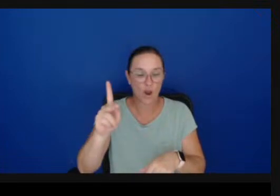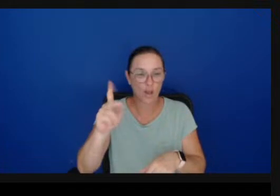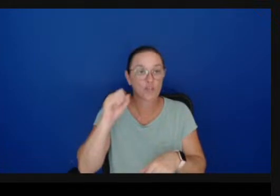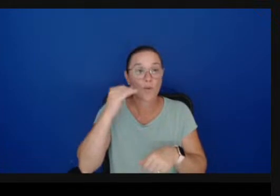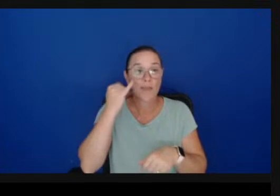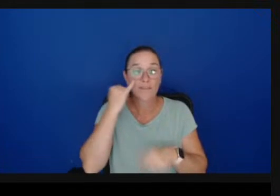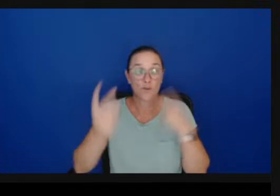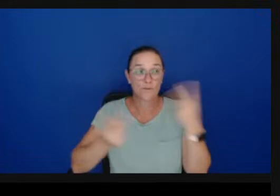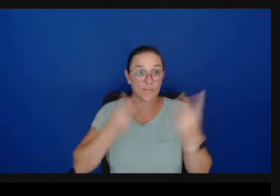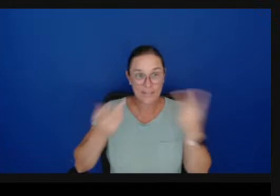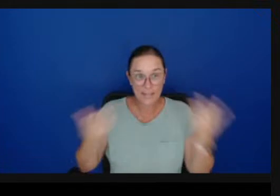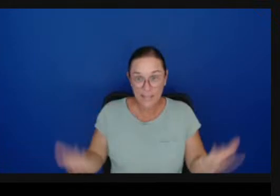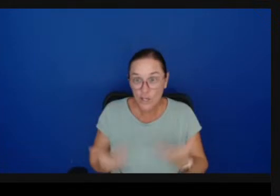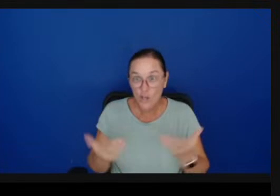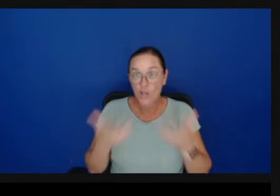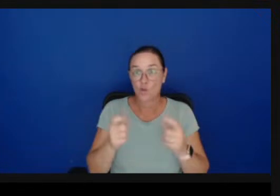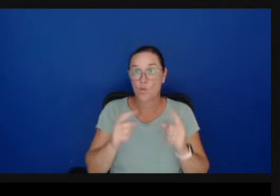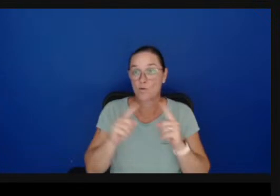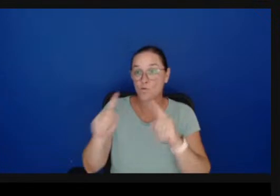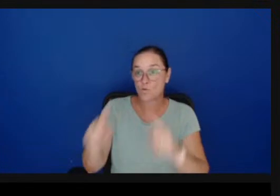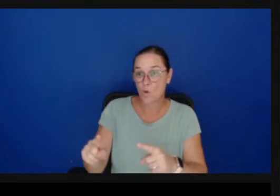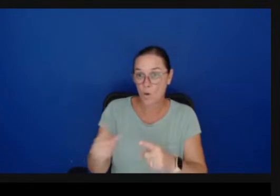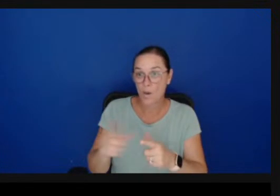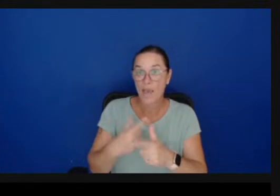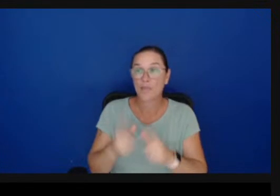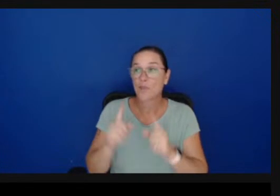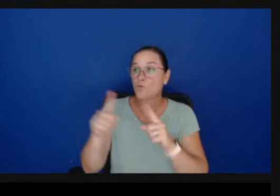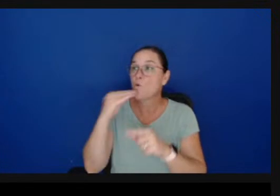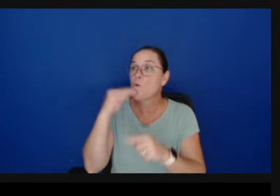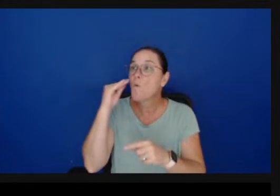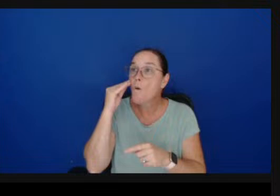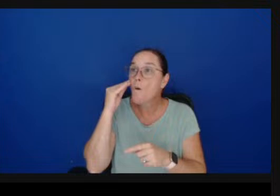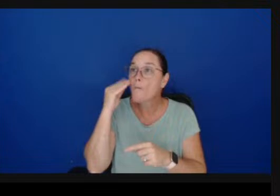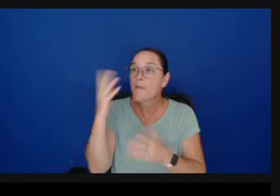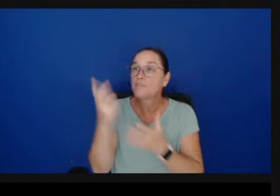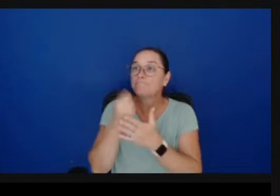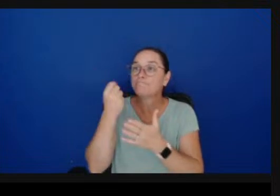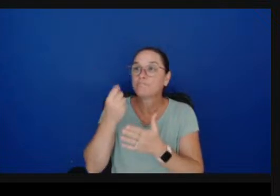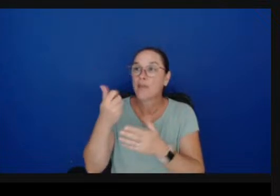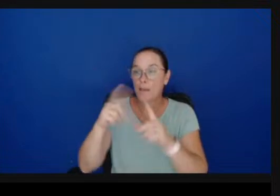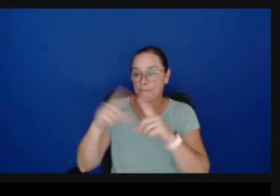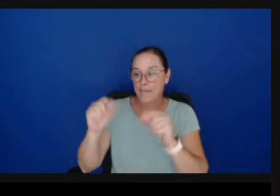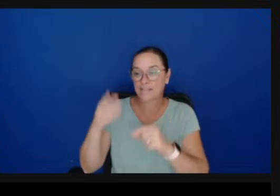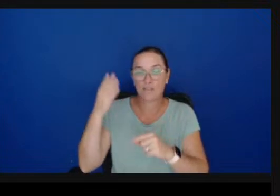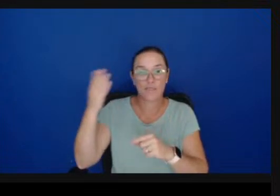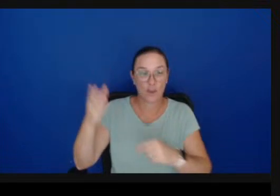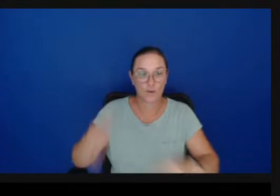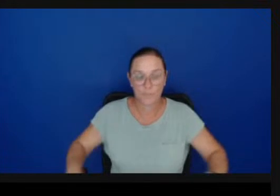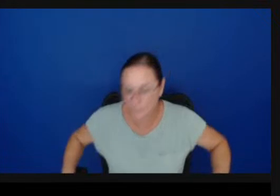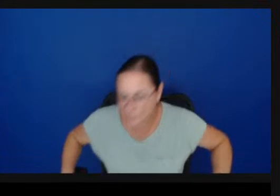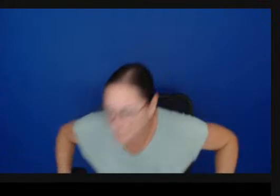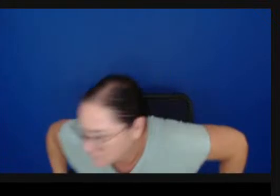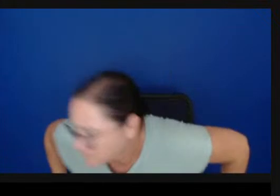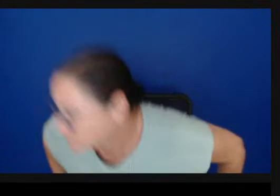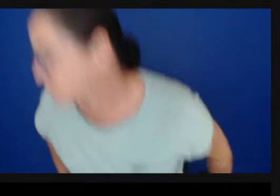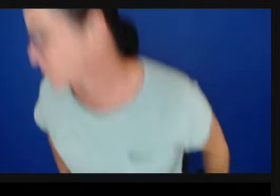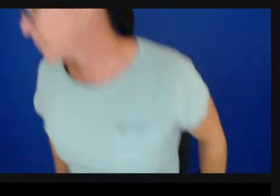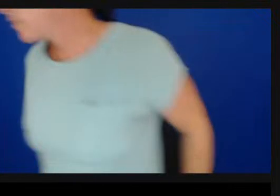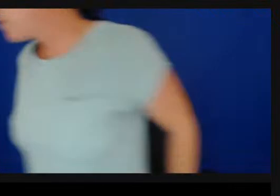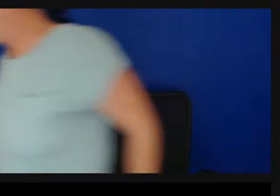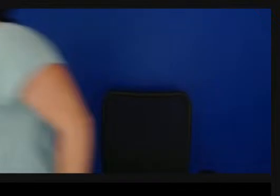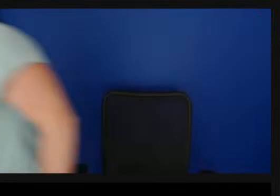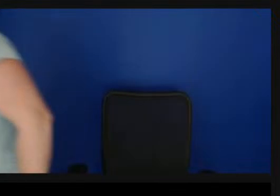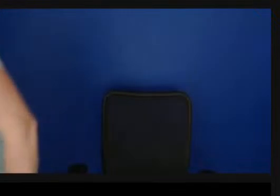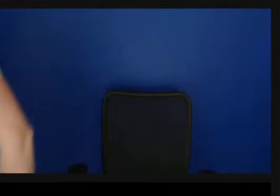visiting here and you want to attend this, maybe you can go home and get a pass for yourself there. Be sure to bring a hat, rain gear,